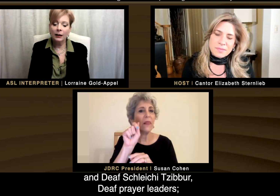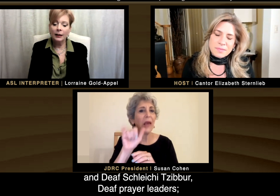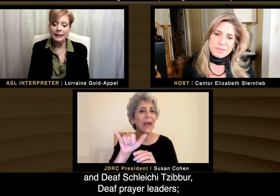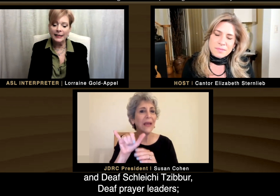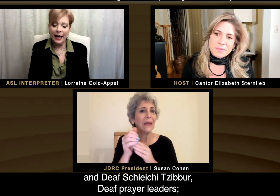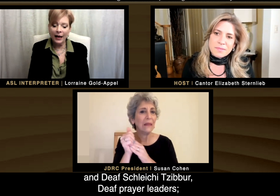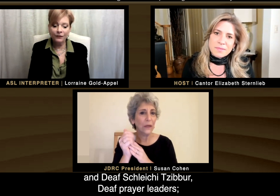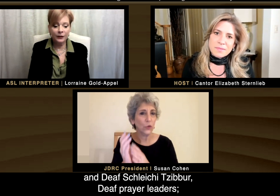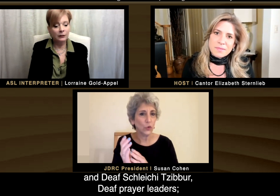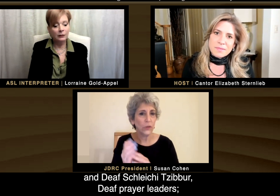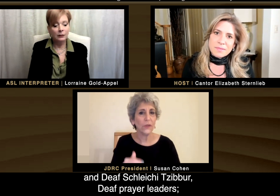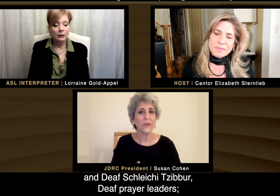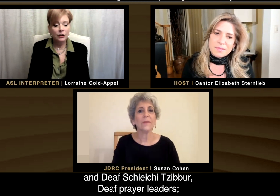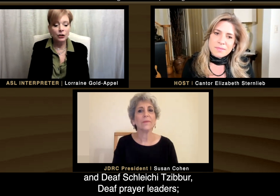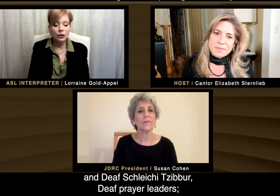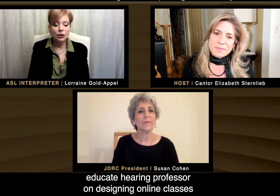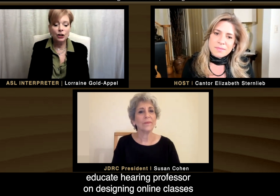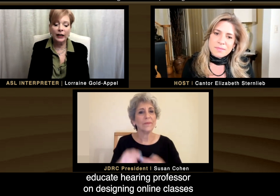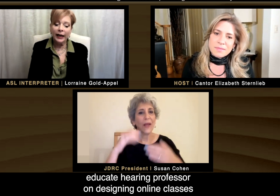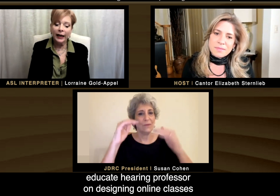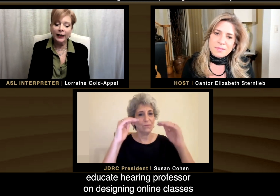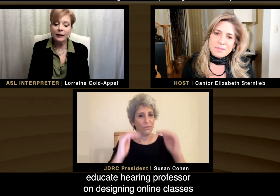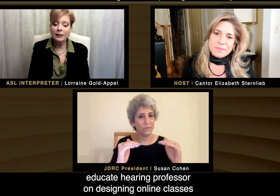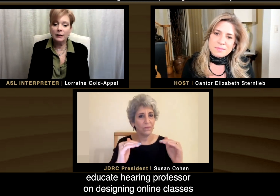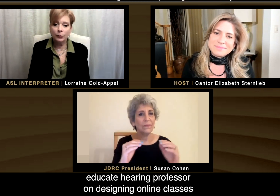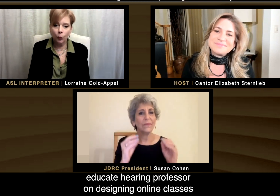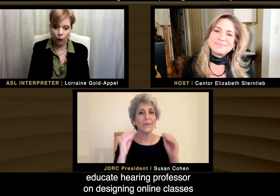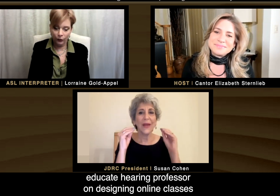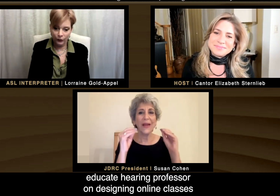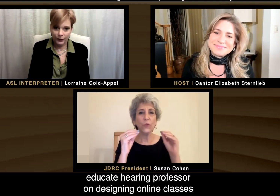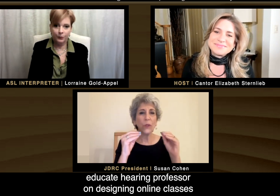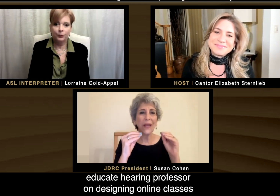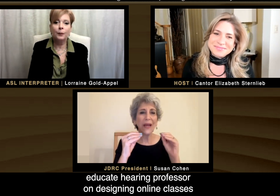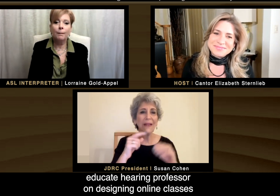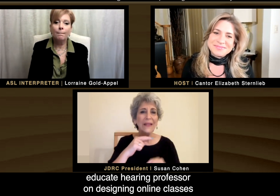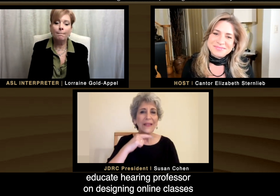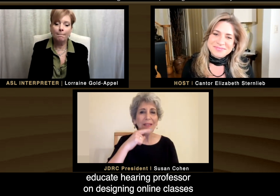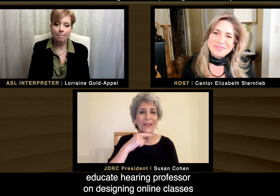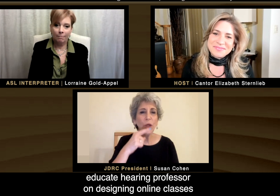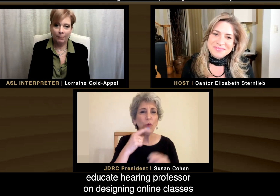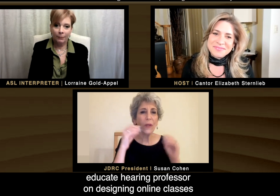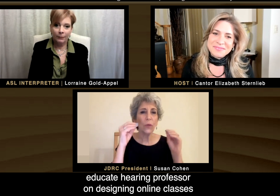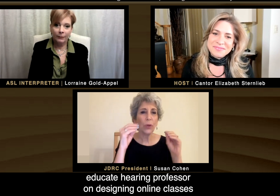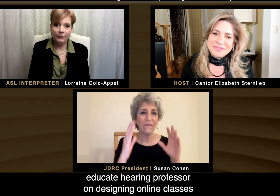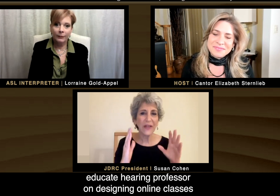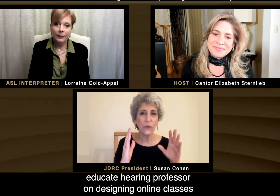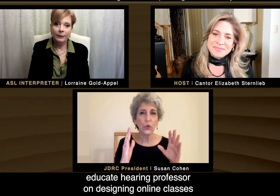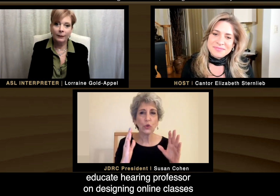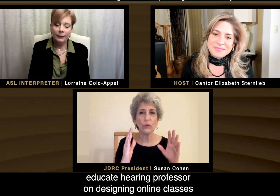and deaf shlichei tzibor.